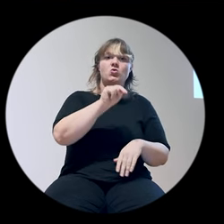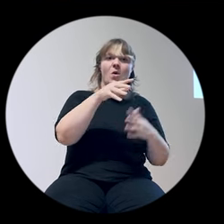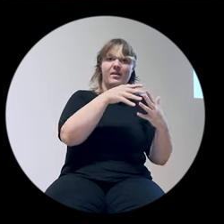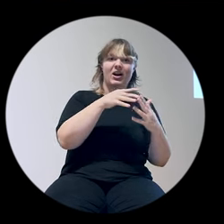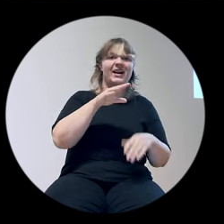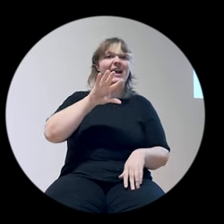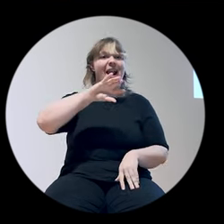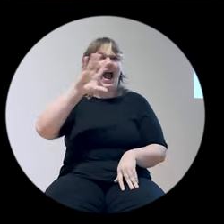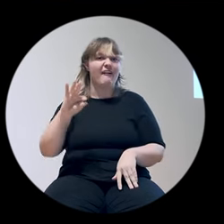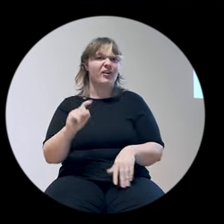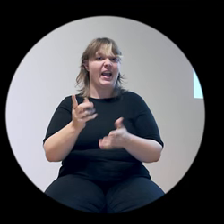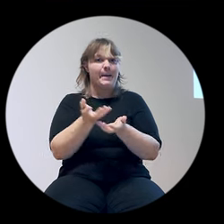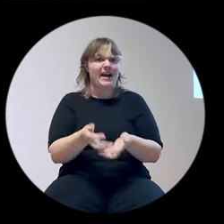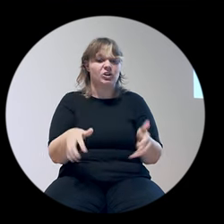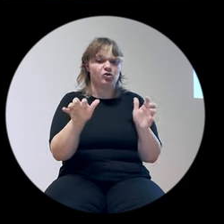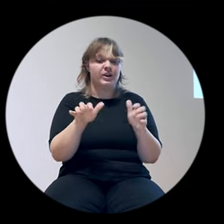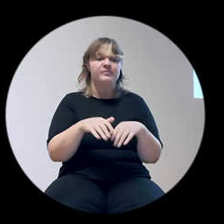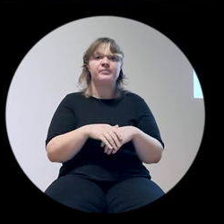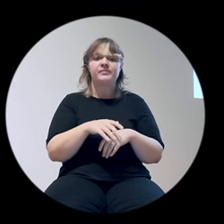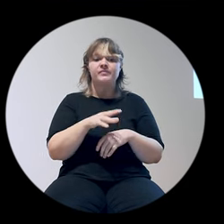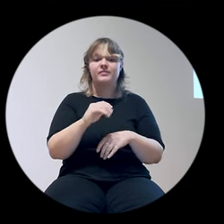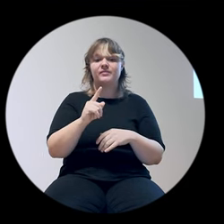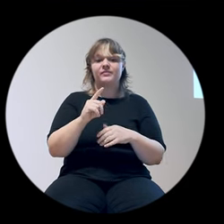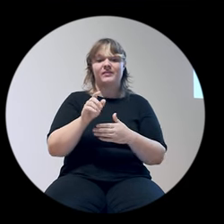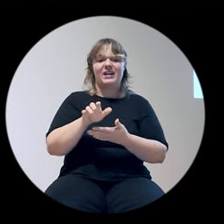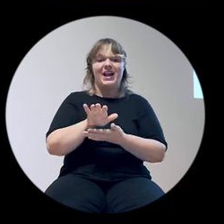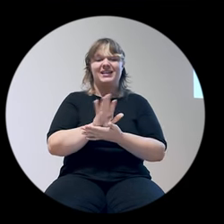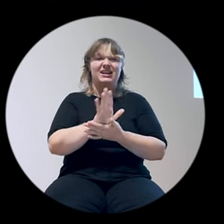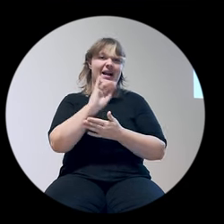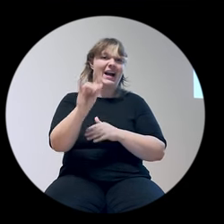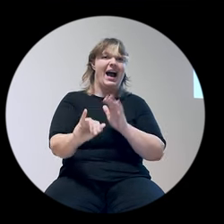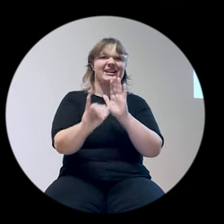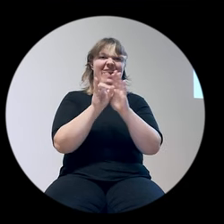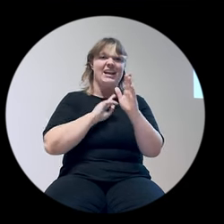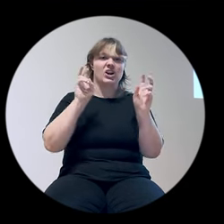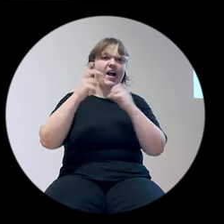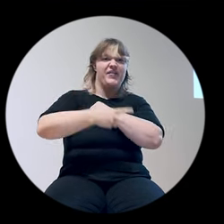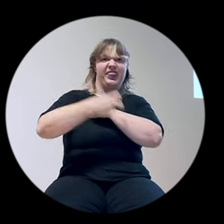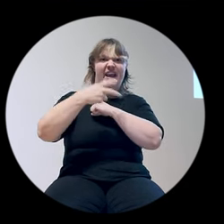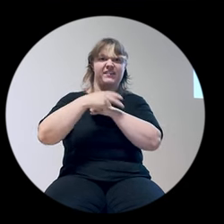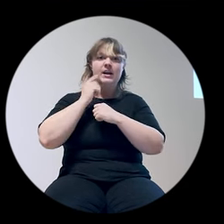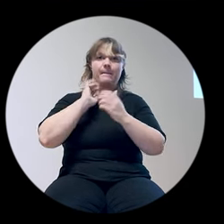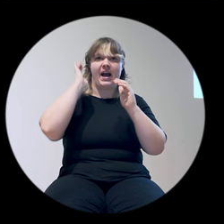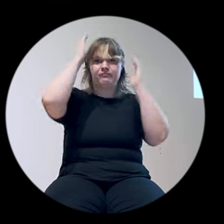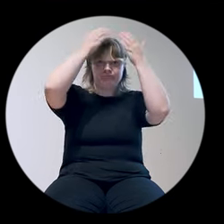wall home decor, and cinematic identification of thieves via ski mask cutouts incised into each